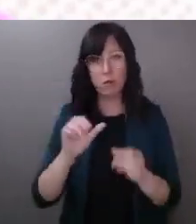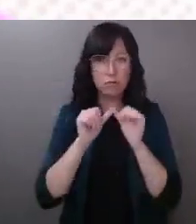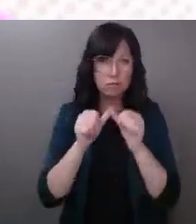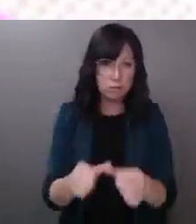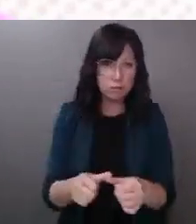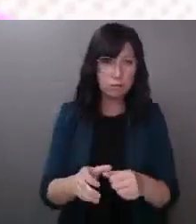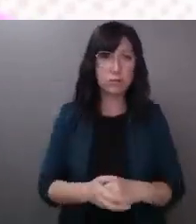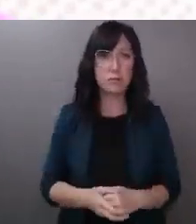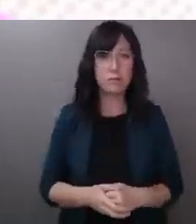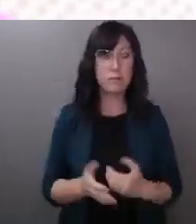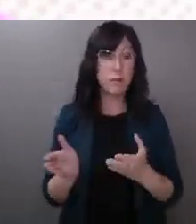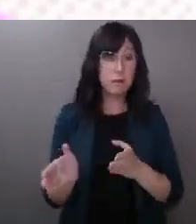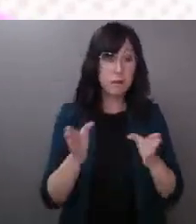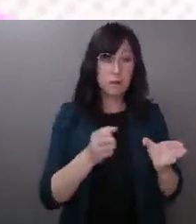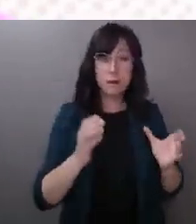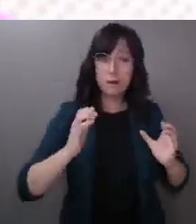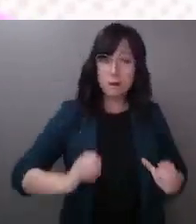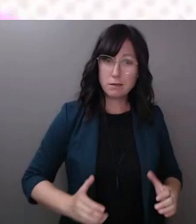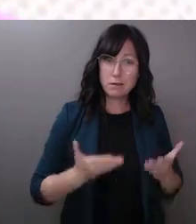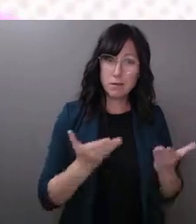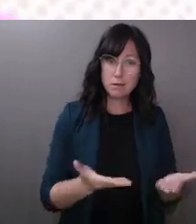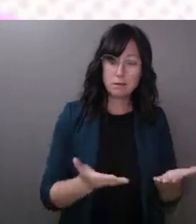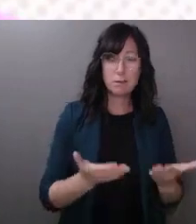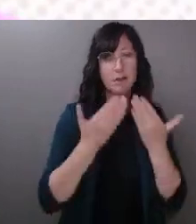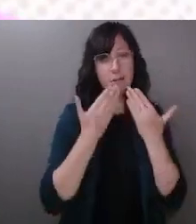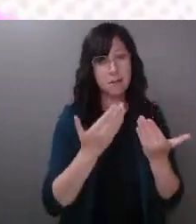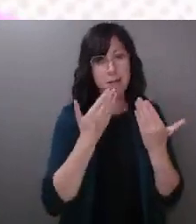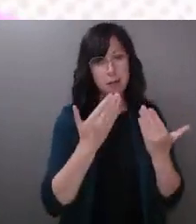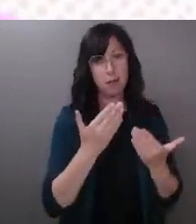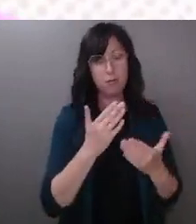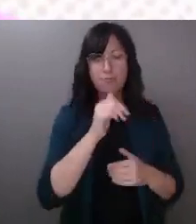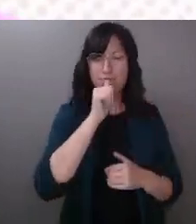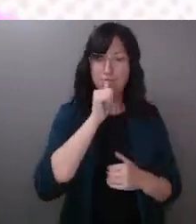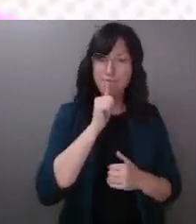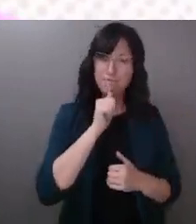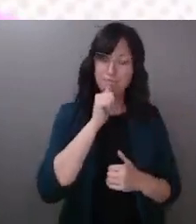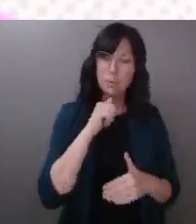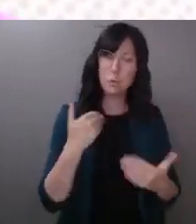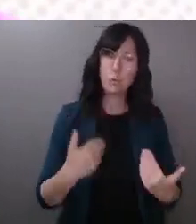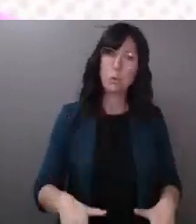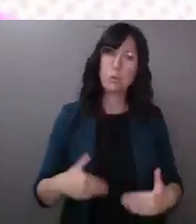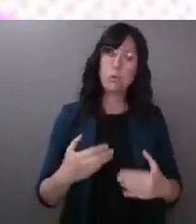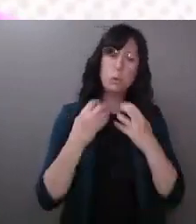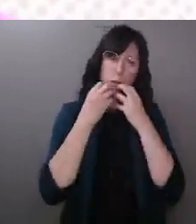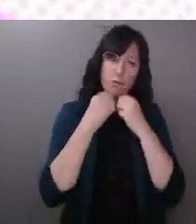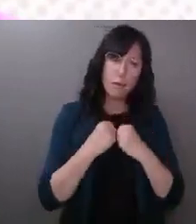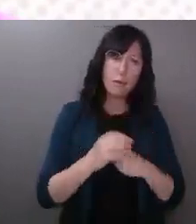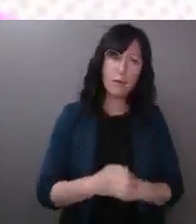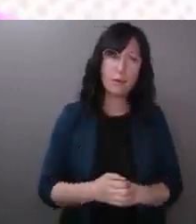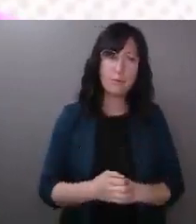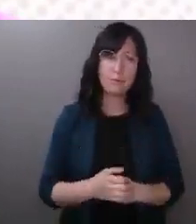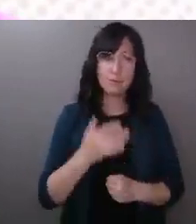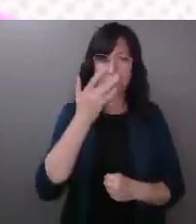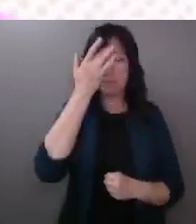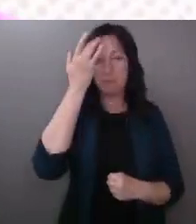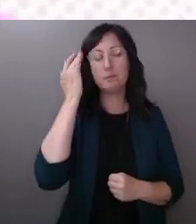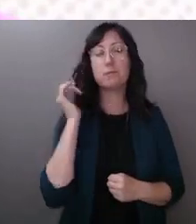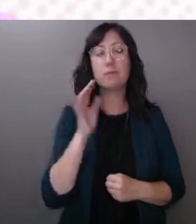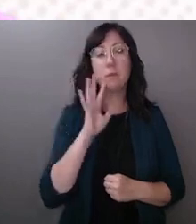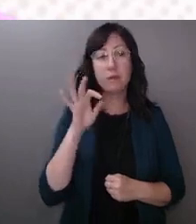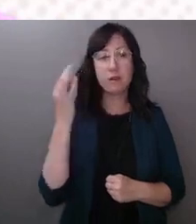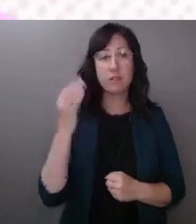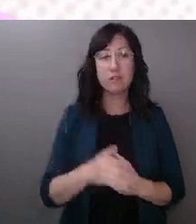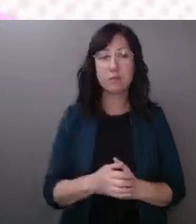To our customers, again, thank you for your patience. Aux usagers, encore une fois. Now